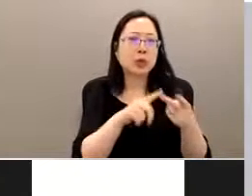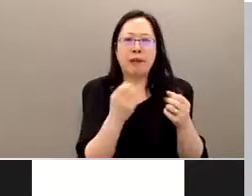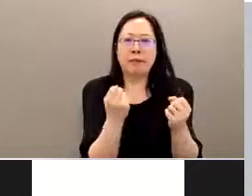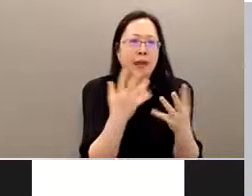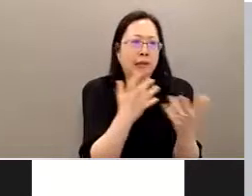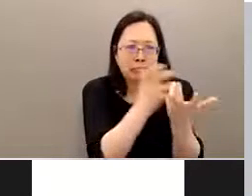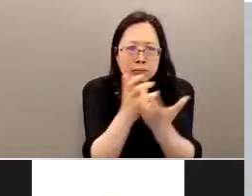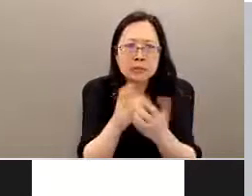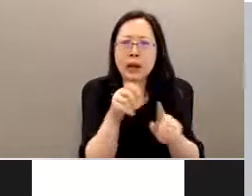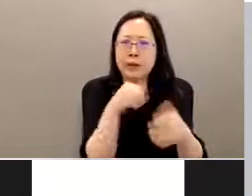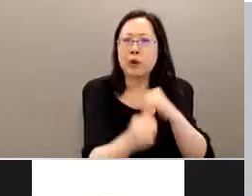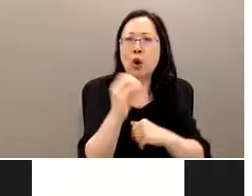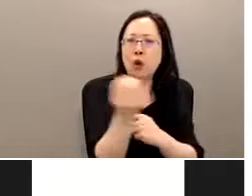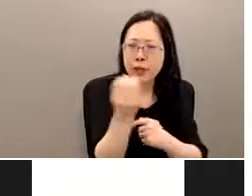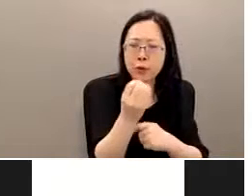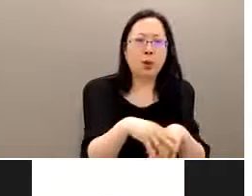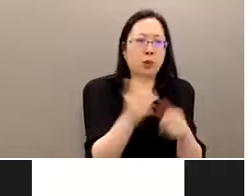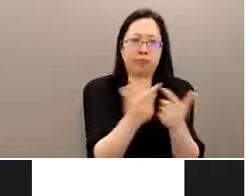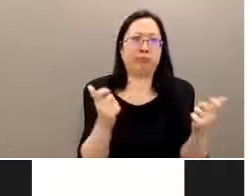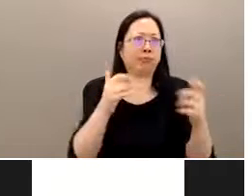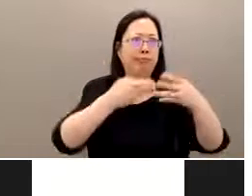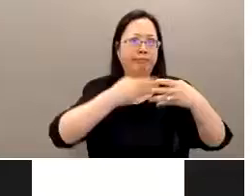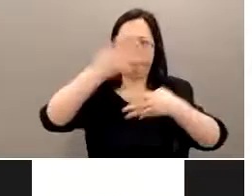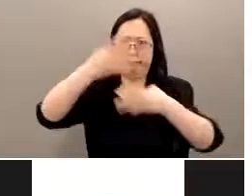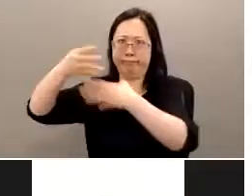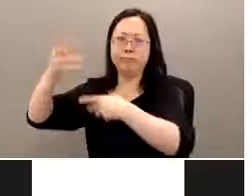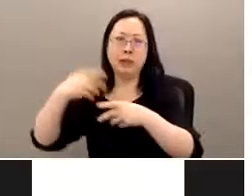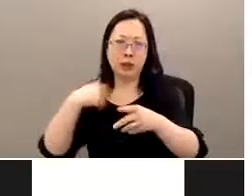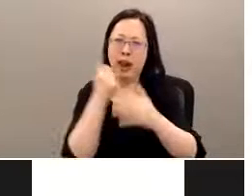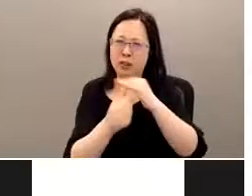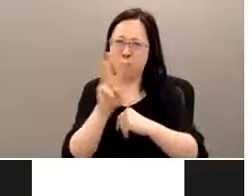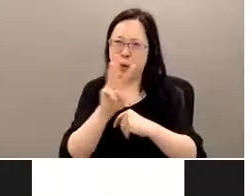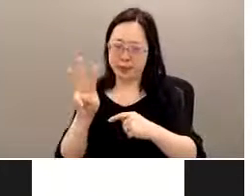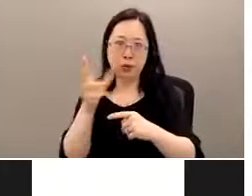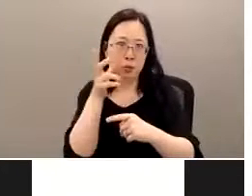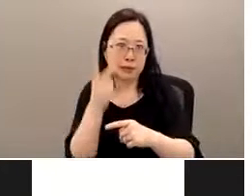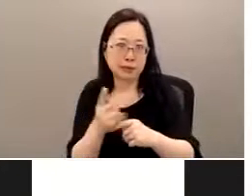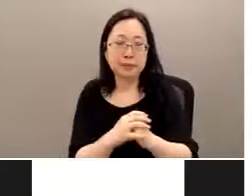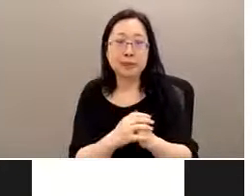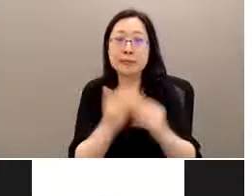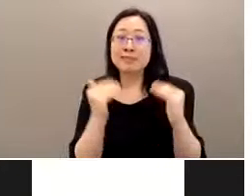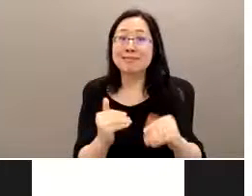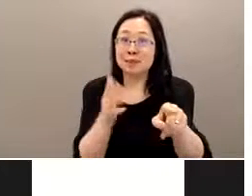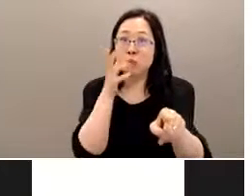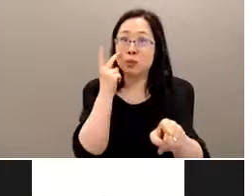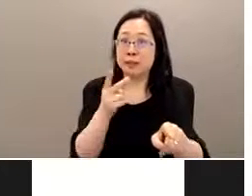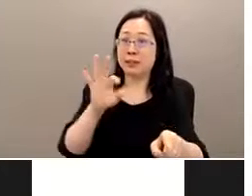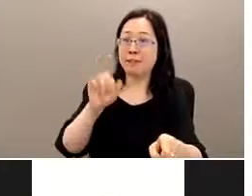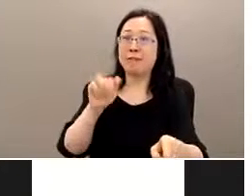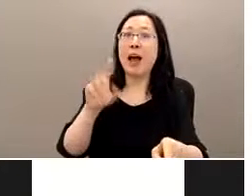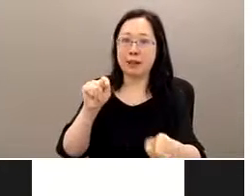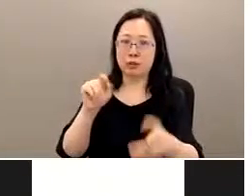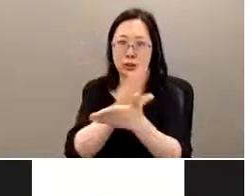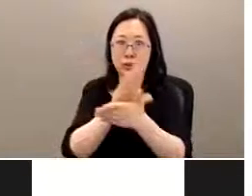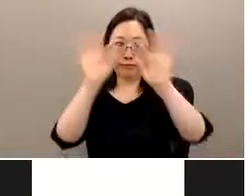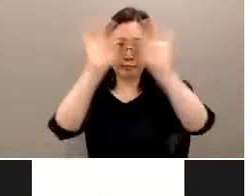some resources in there. So you'll find that on our website as well. This is the fact sheet that you will find. It will be posted along